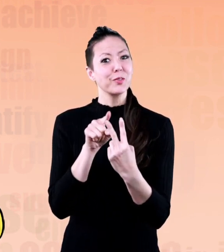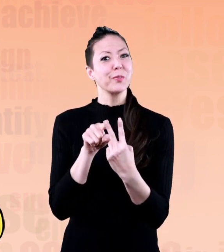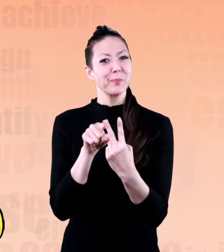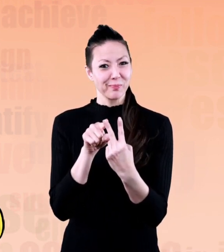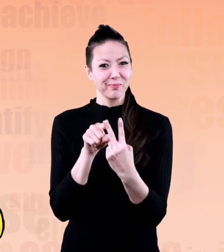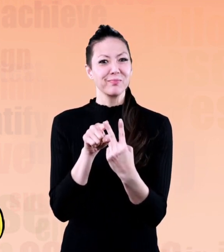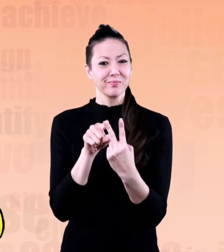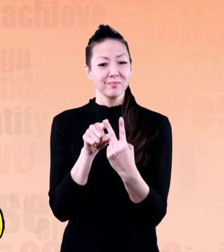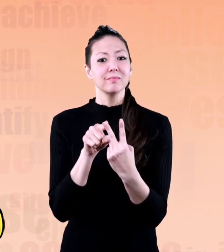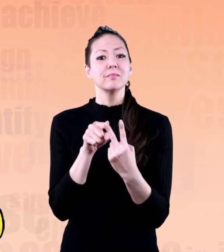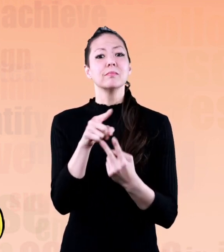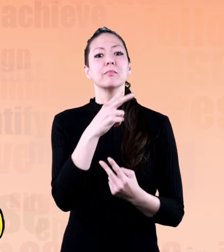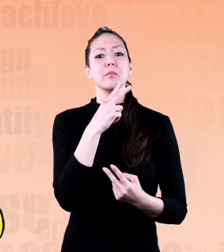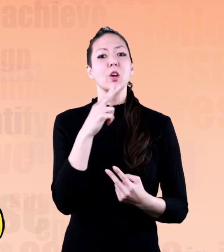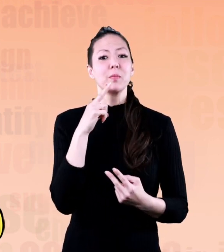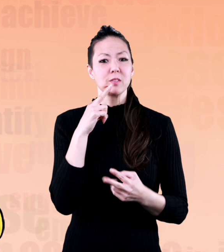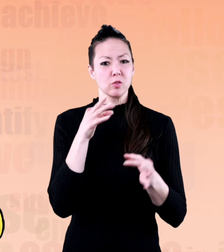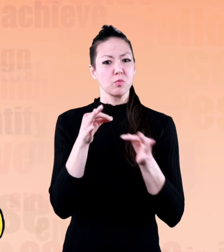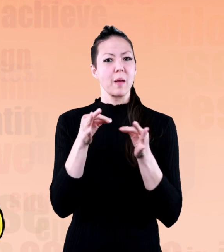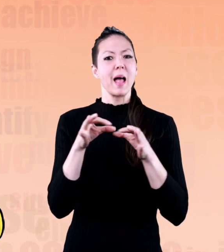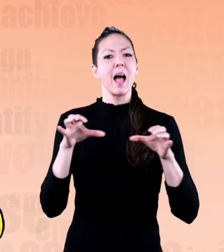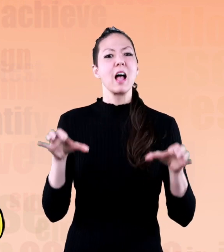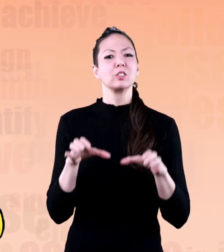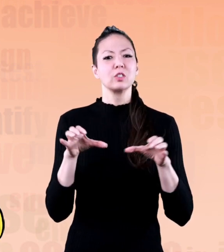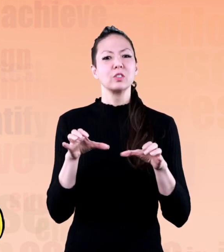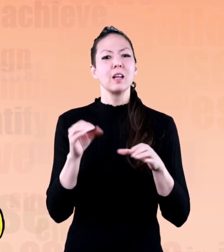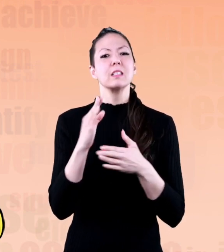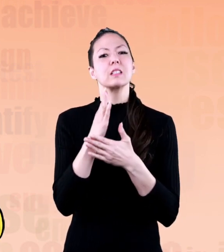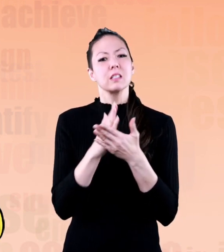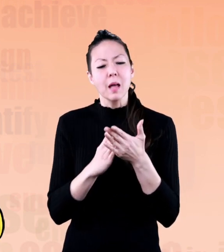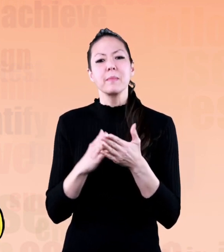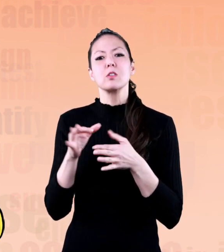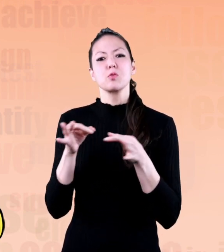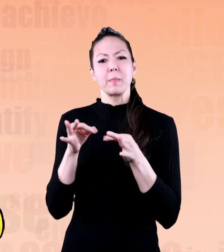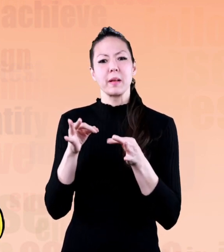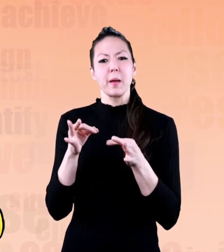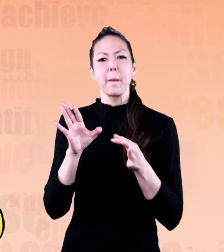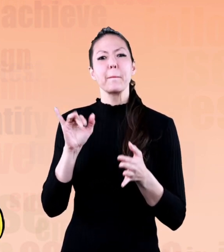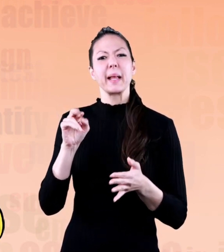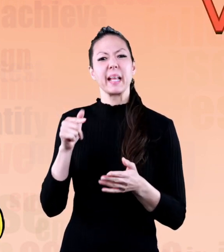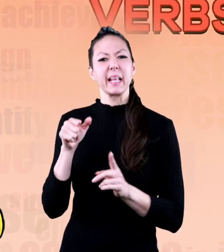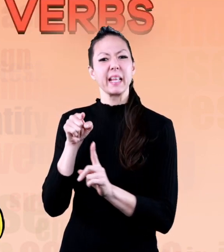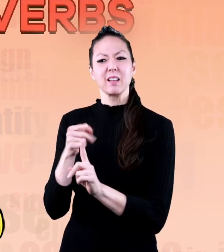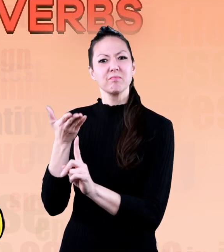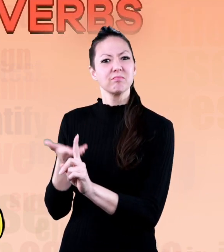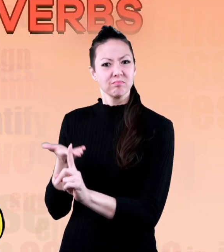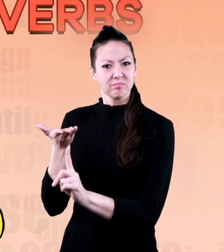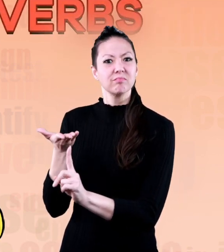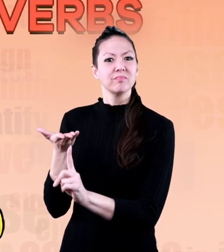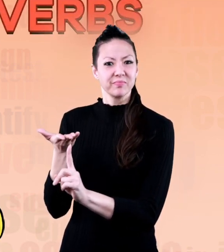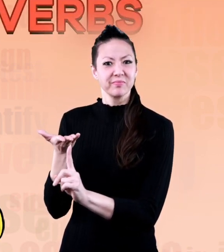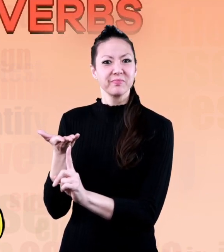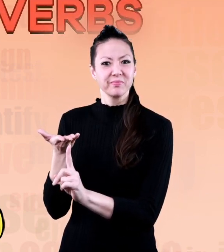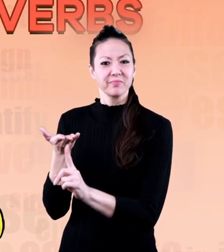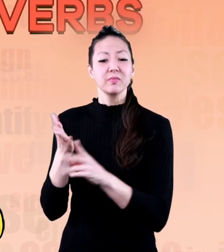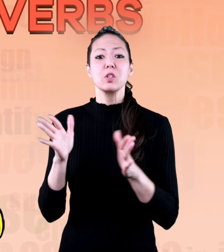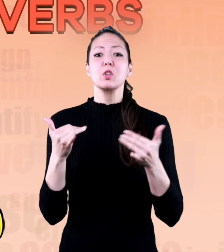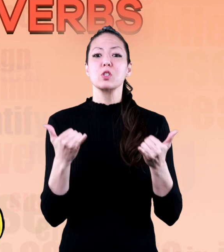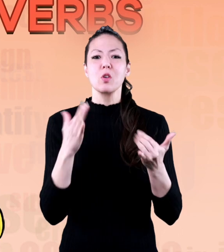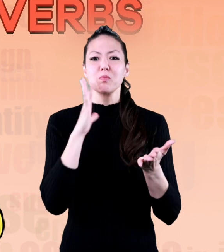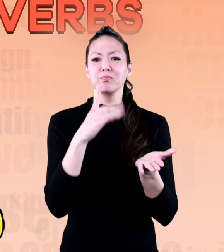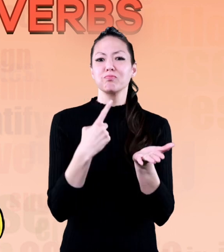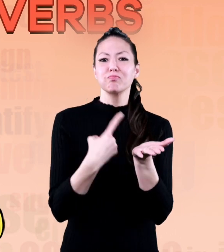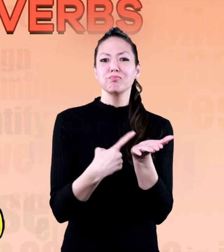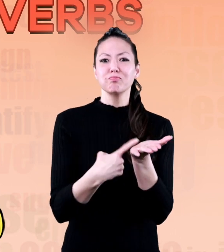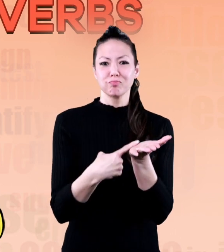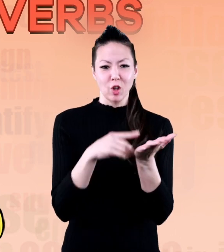right, 2. Some verbs describe action, and some describe being. And today we're going